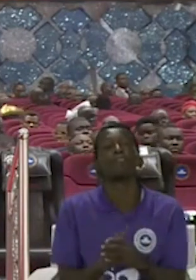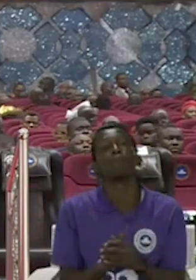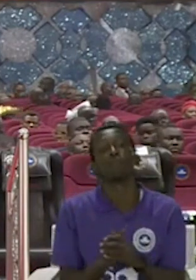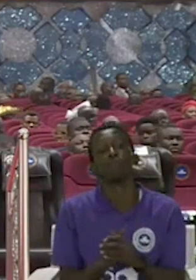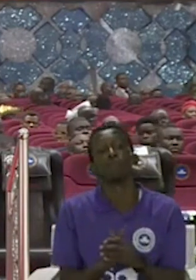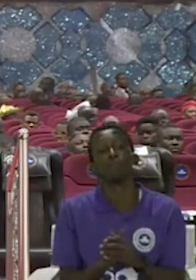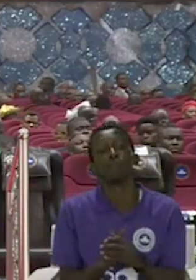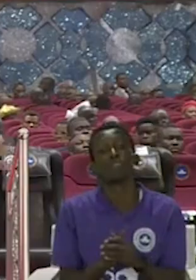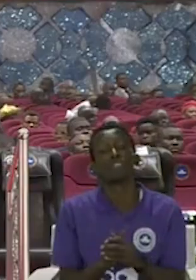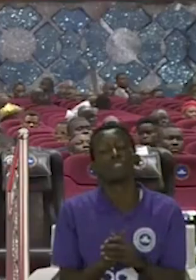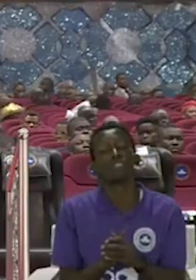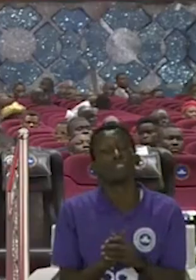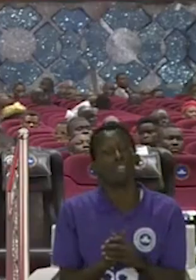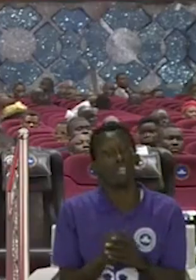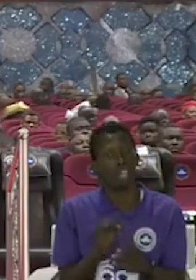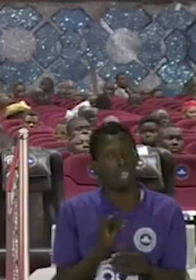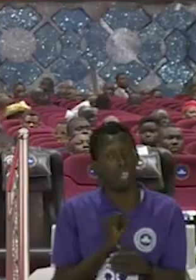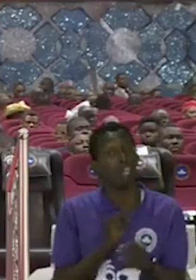I mean,